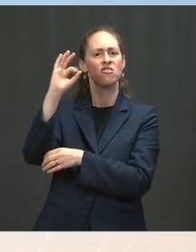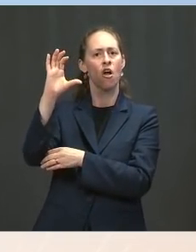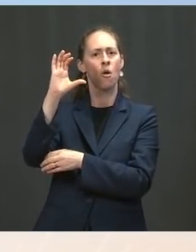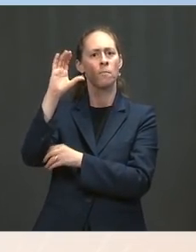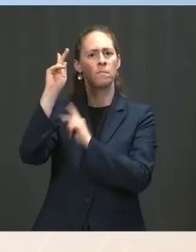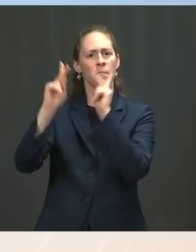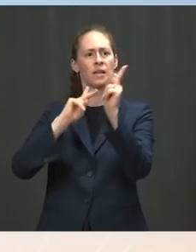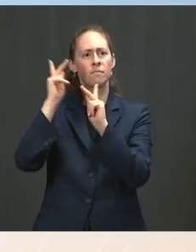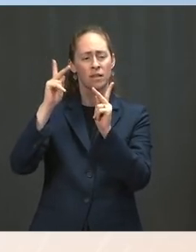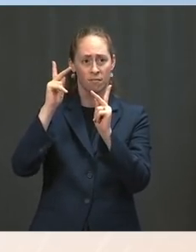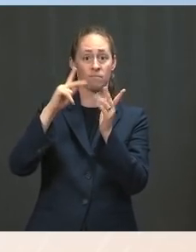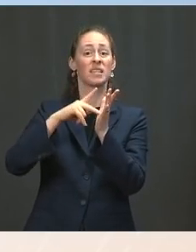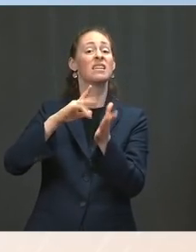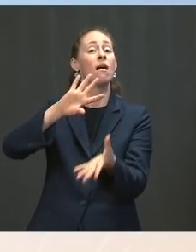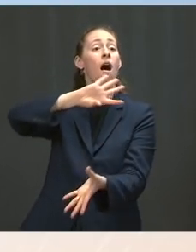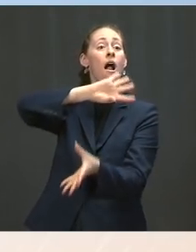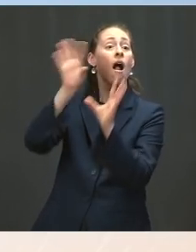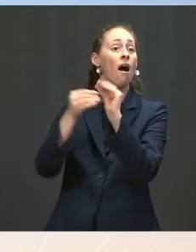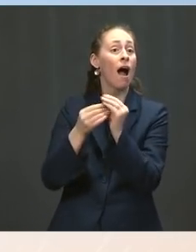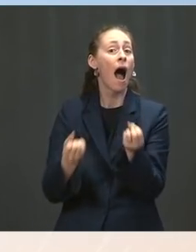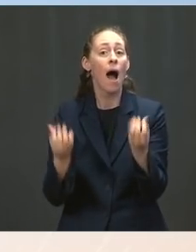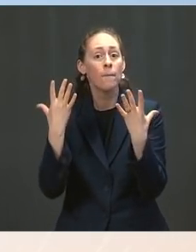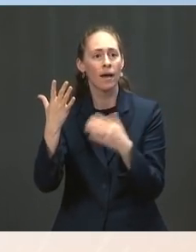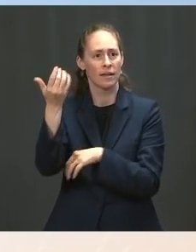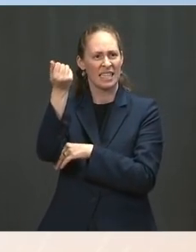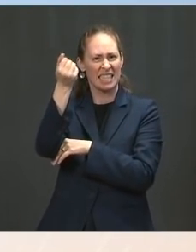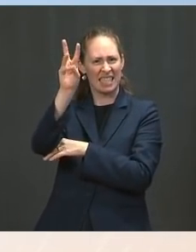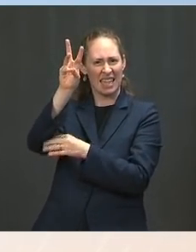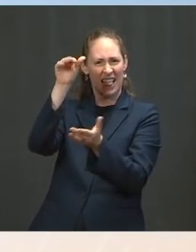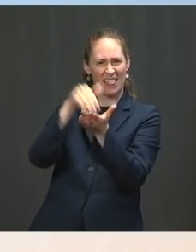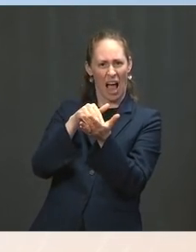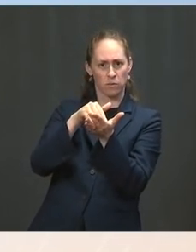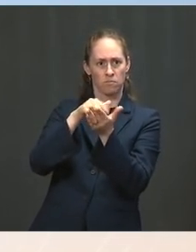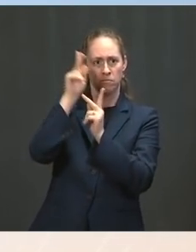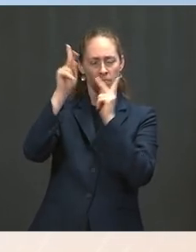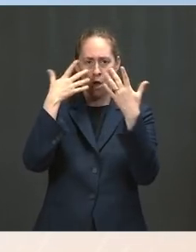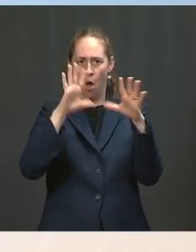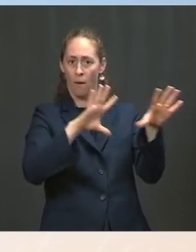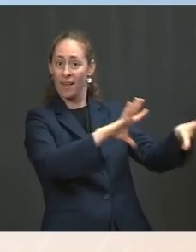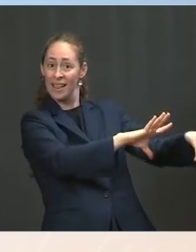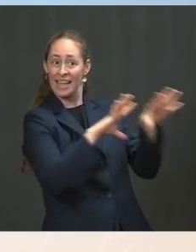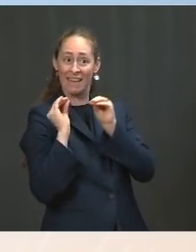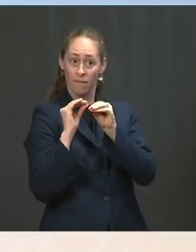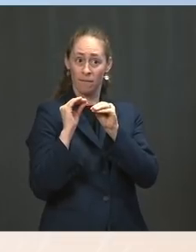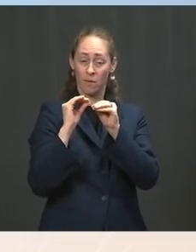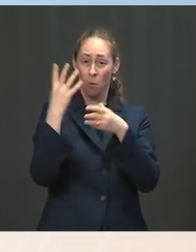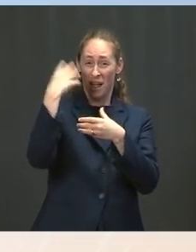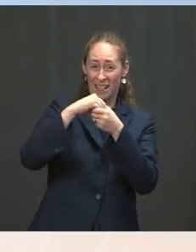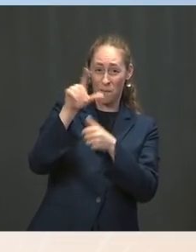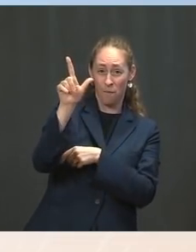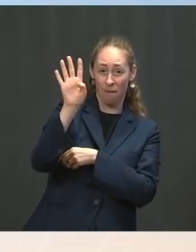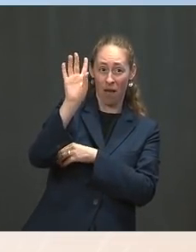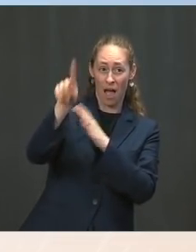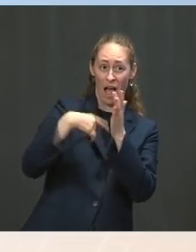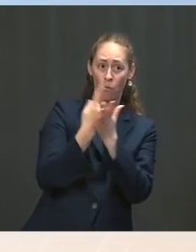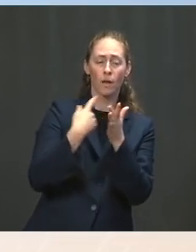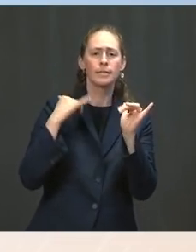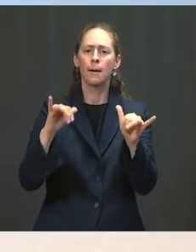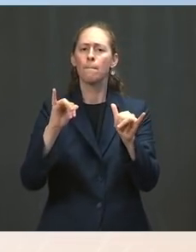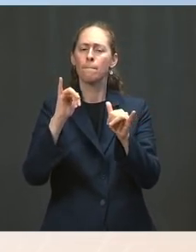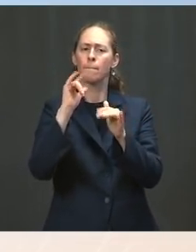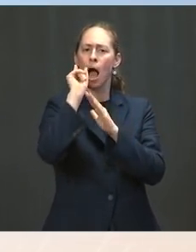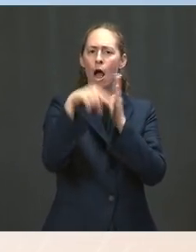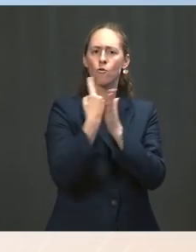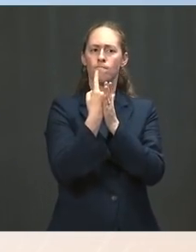in 24 hours, and the flights are continuing hour by hour as we speak. We have established a network of